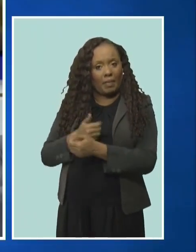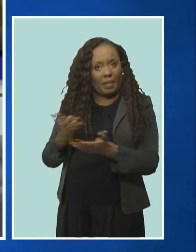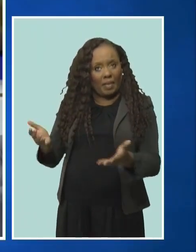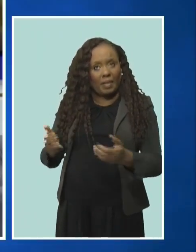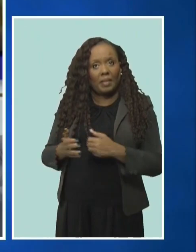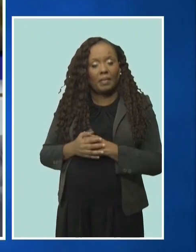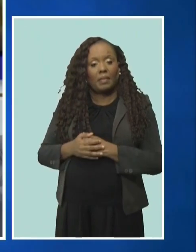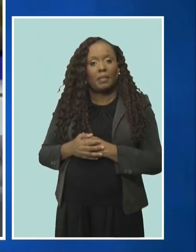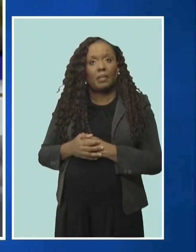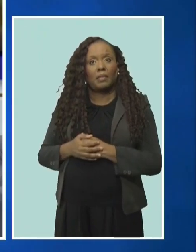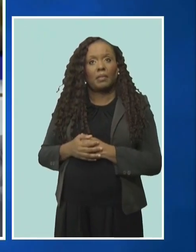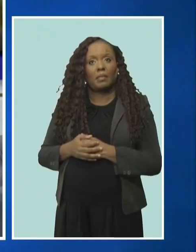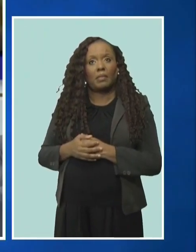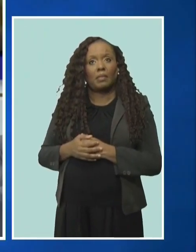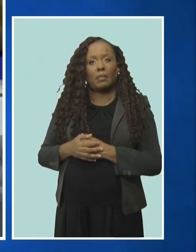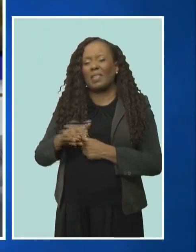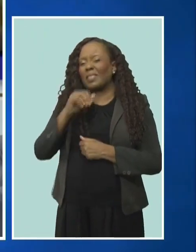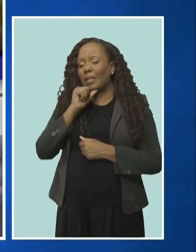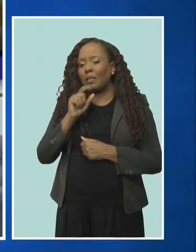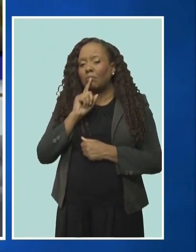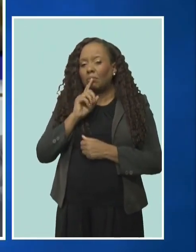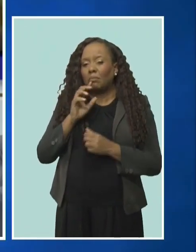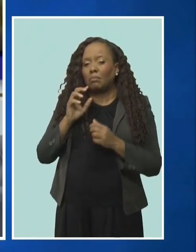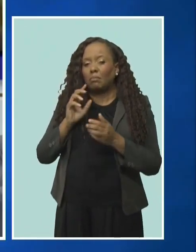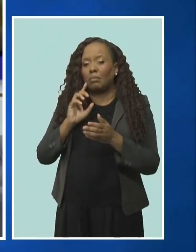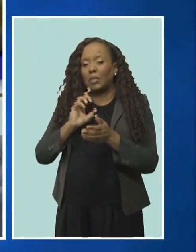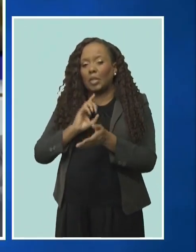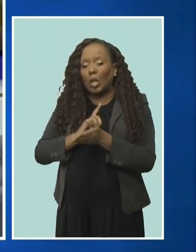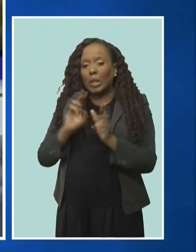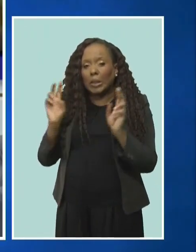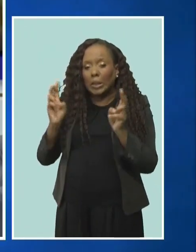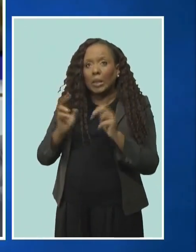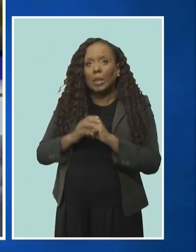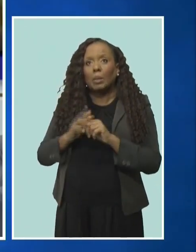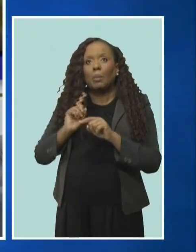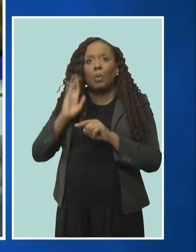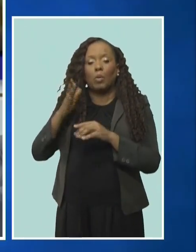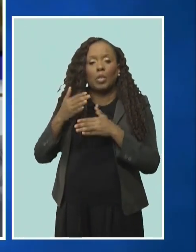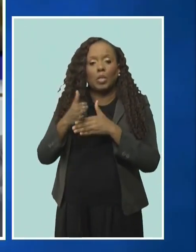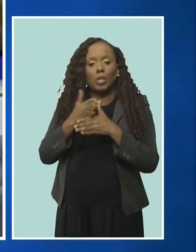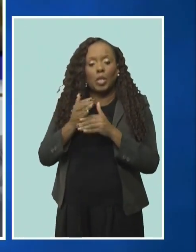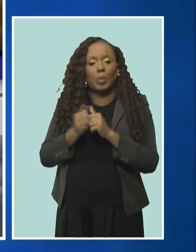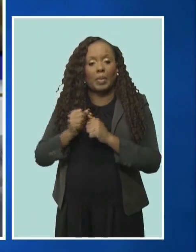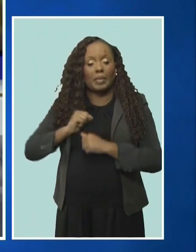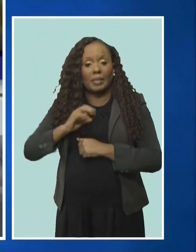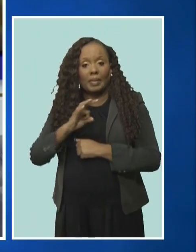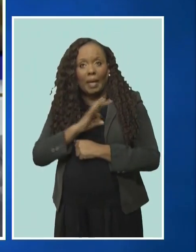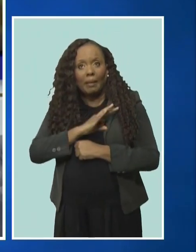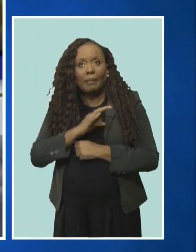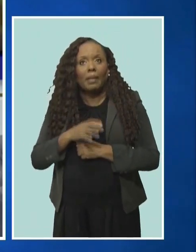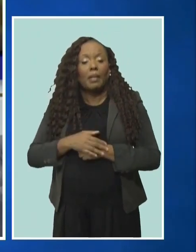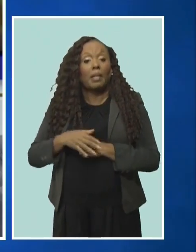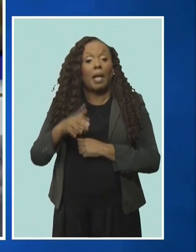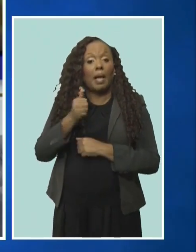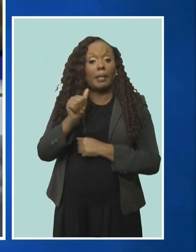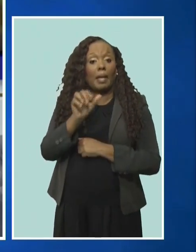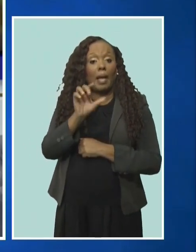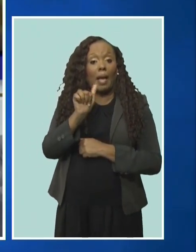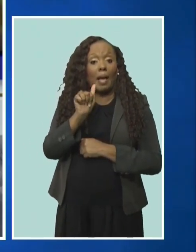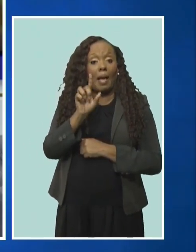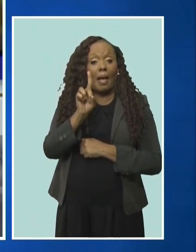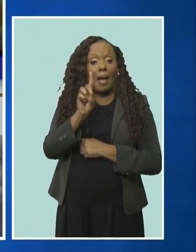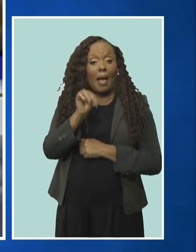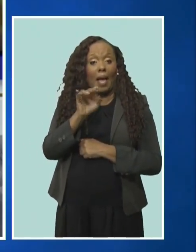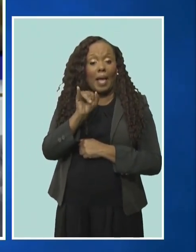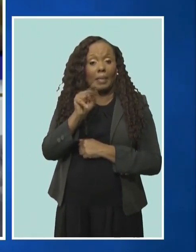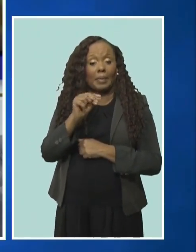to be shared with the participant as well as our administrative staff. So the administrative staff is then